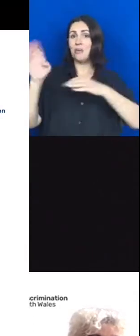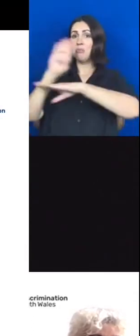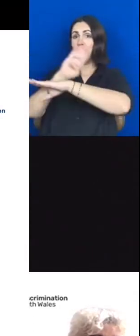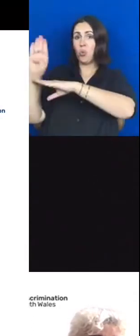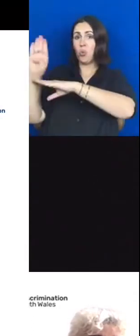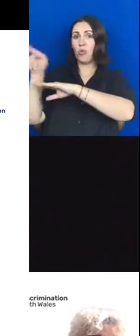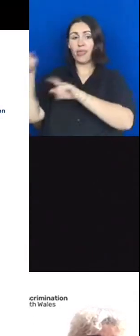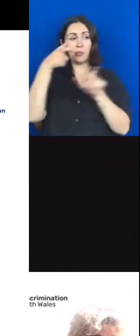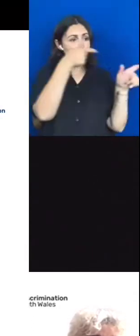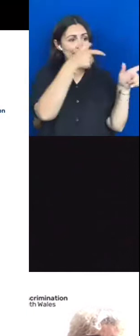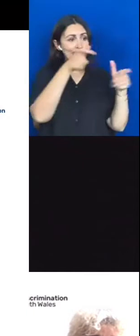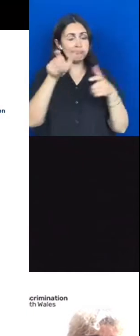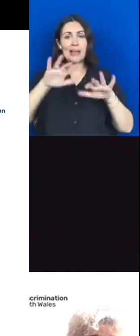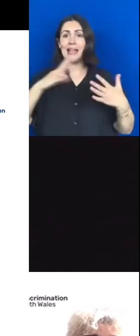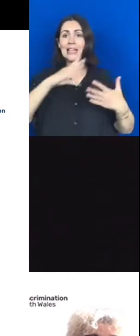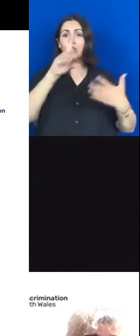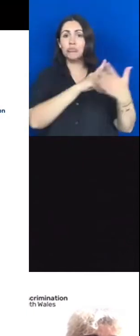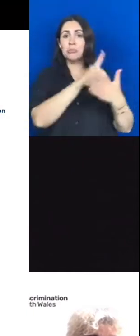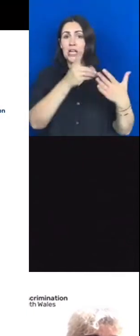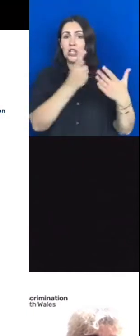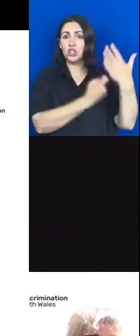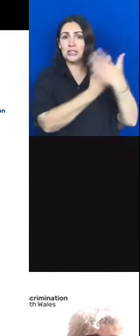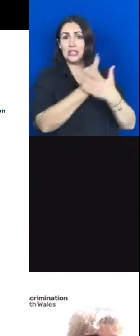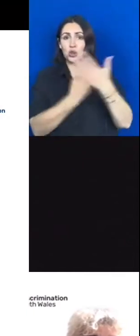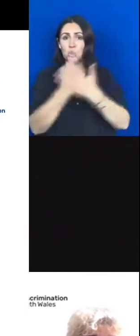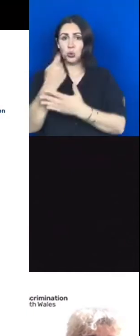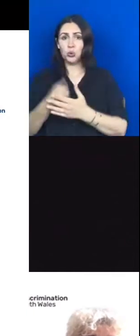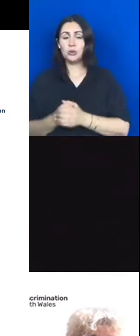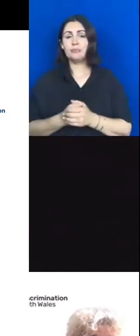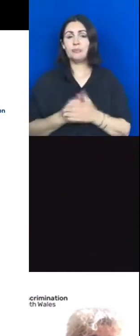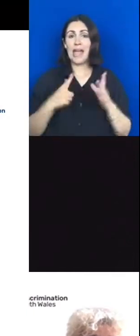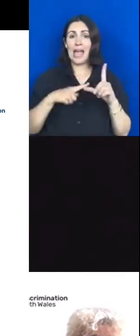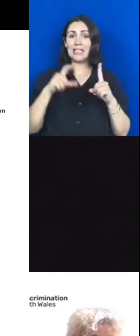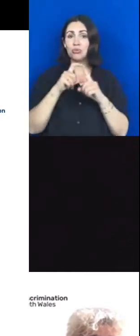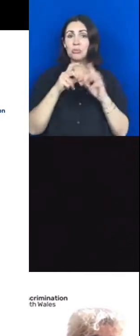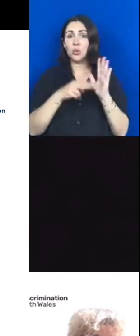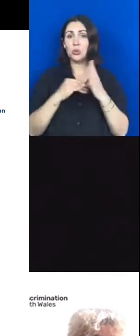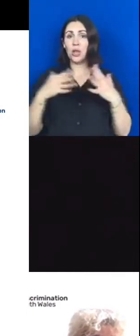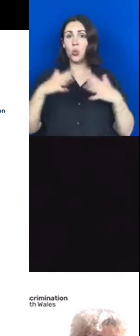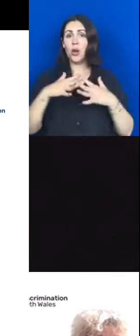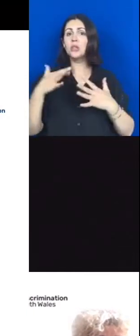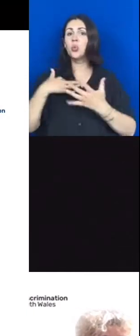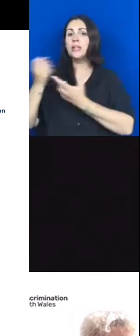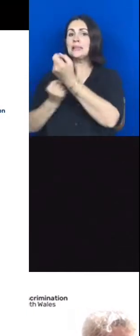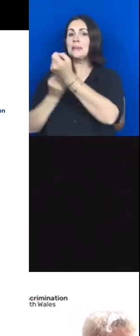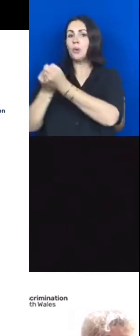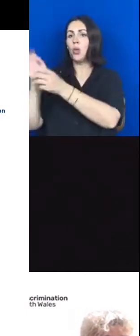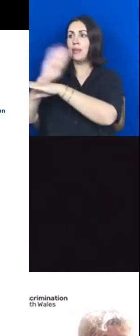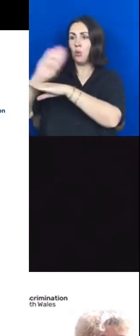And Anti-Discrimination New South Wales supports the President and Board in their functions.